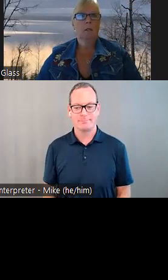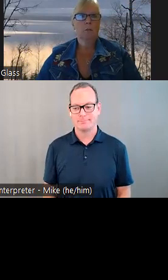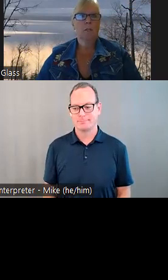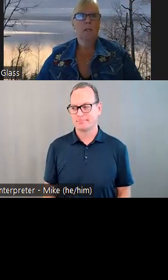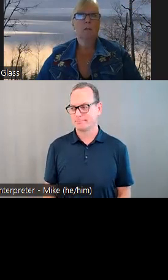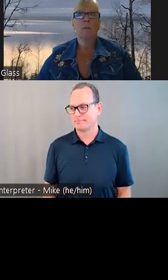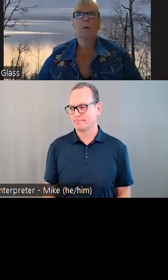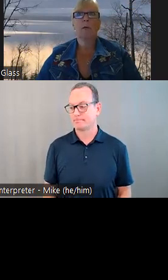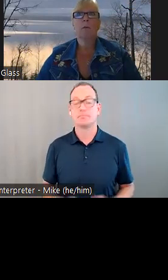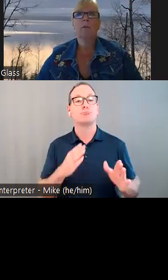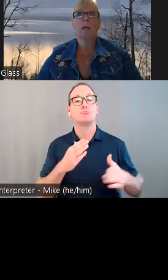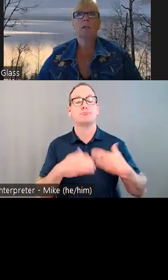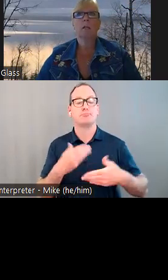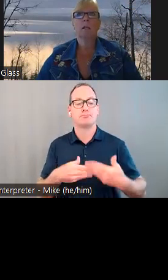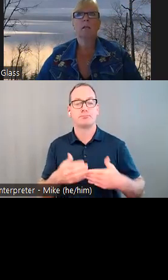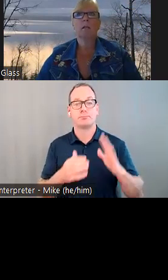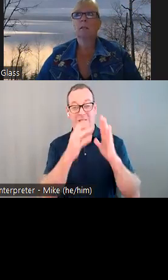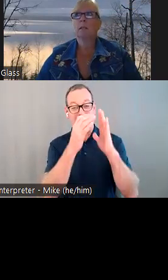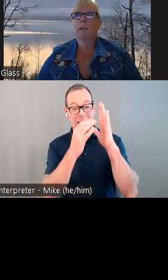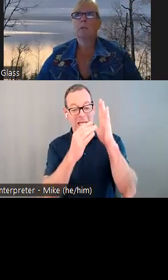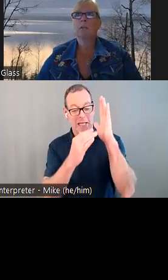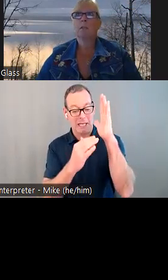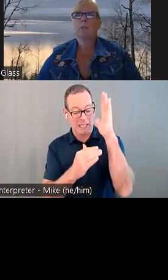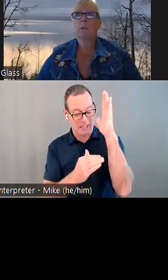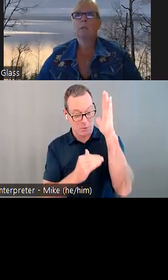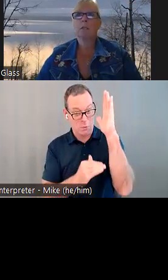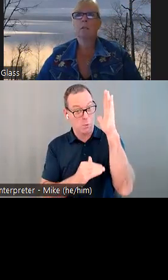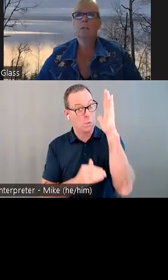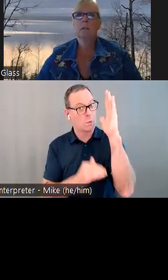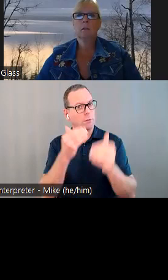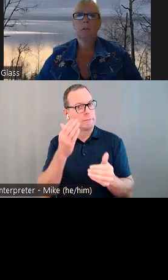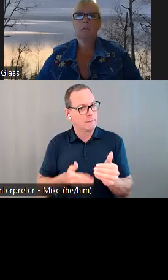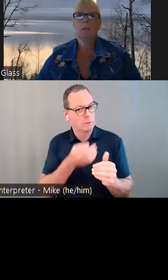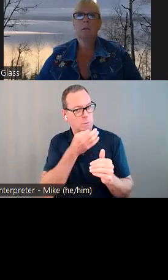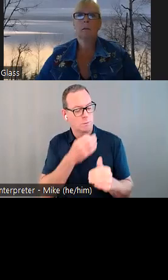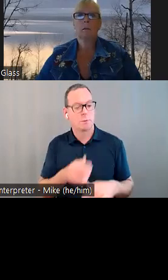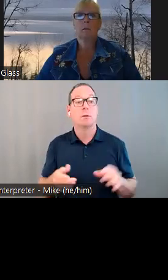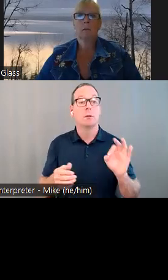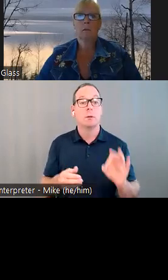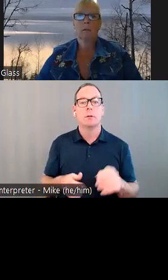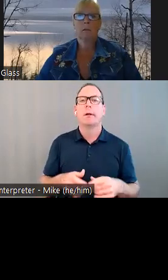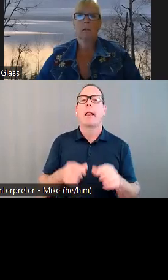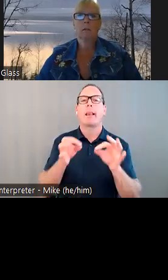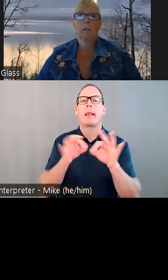Getting closer to the end of the report now, we've got language information.